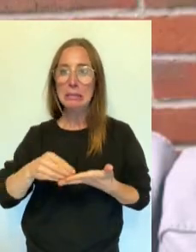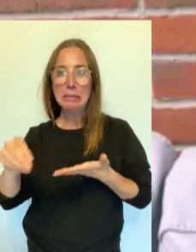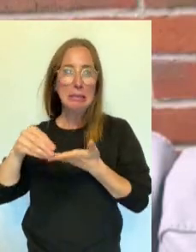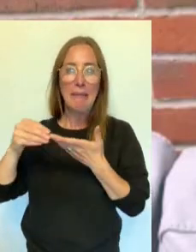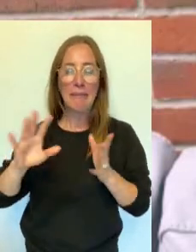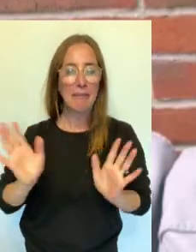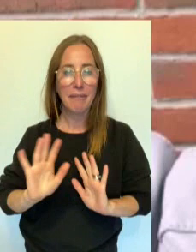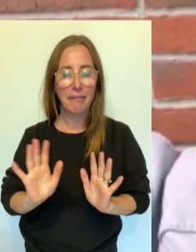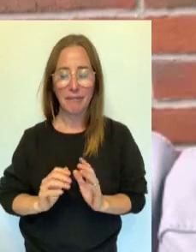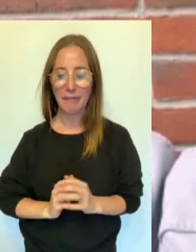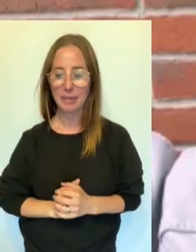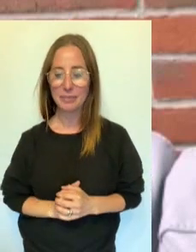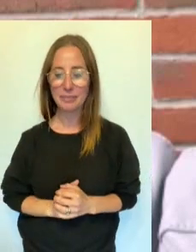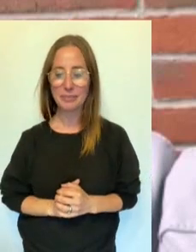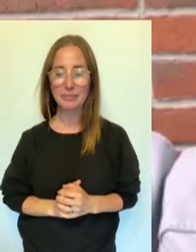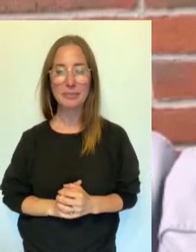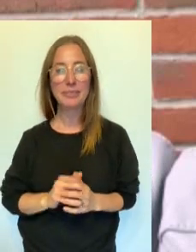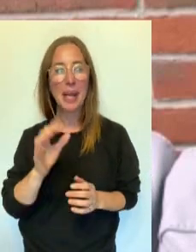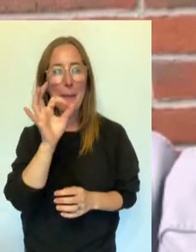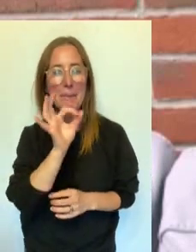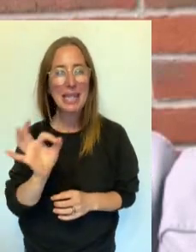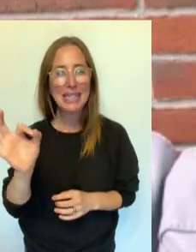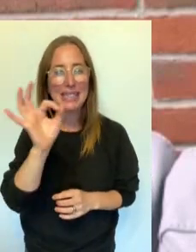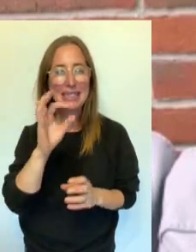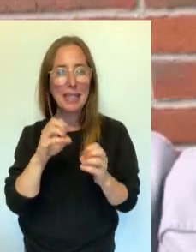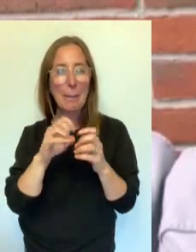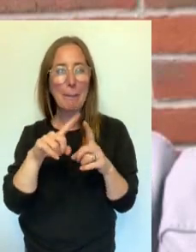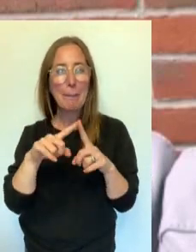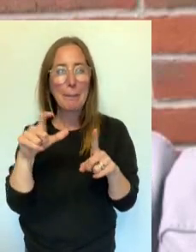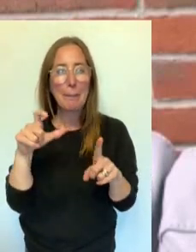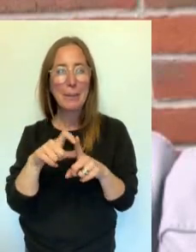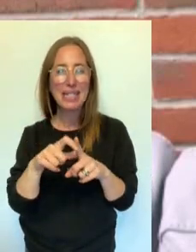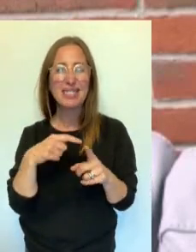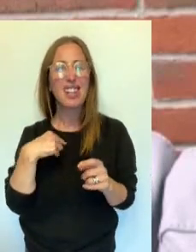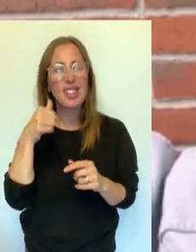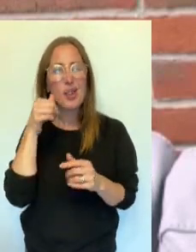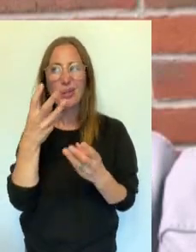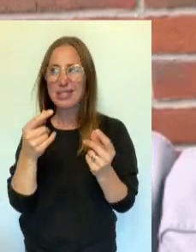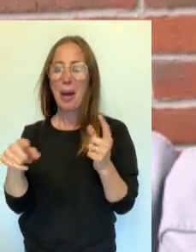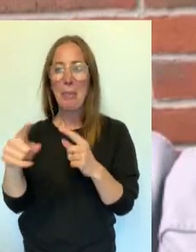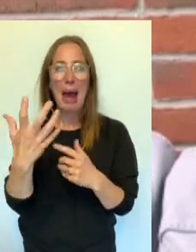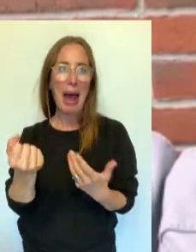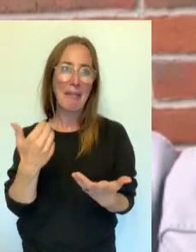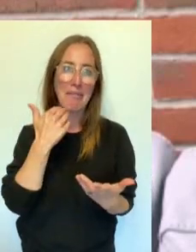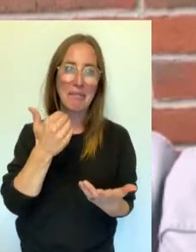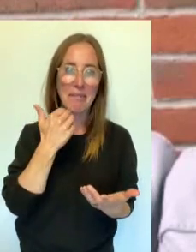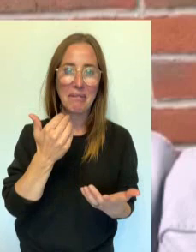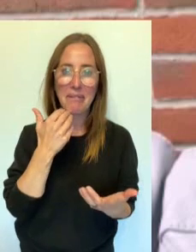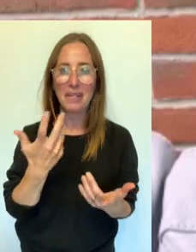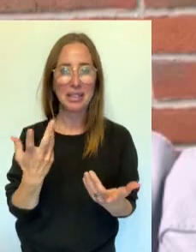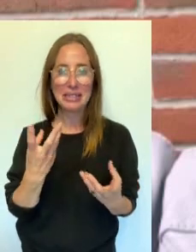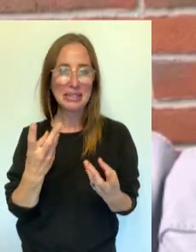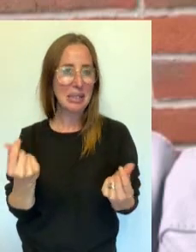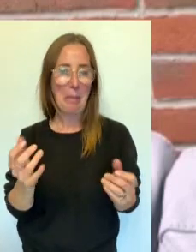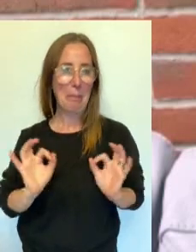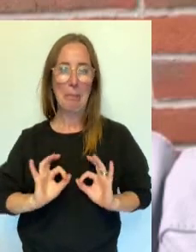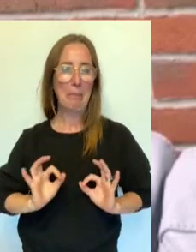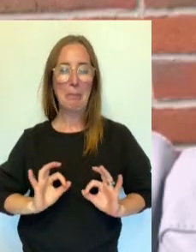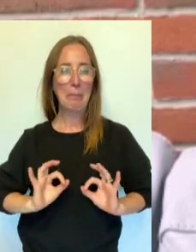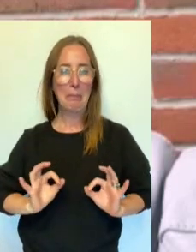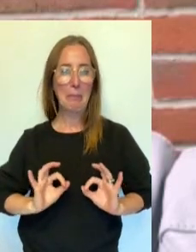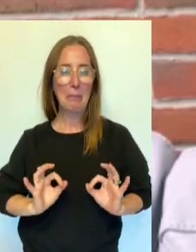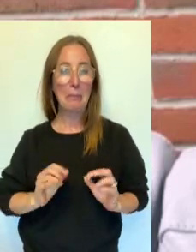okay? Beads. Now, not everybody has beads lying around their house. Some people do have a craft box or those kind of